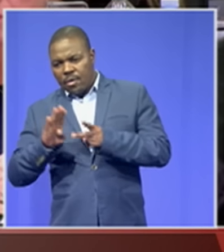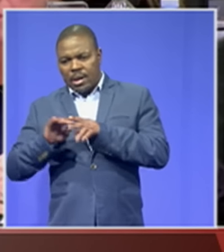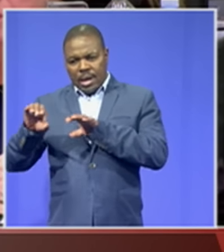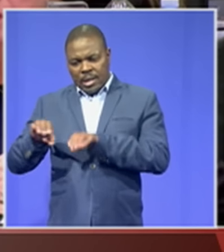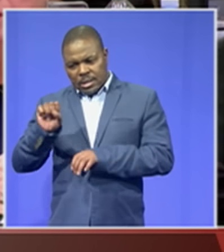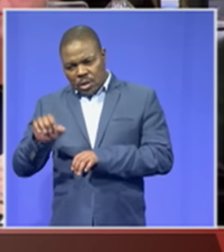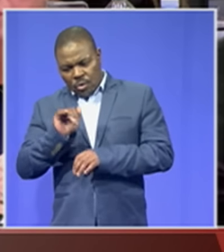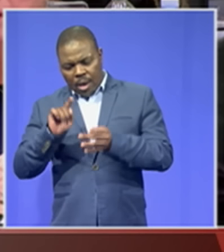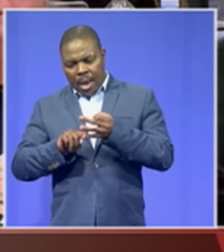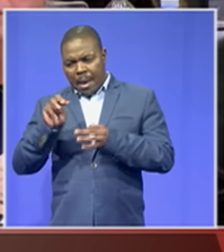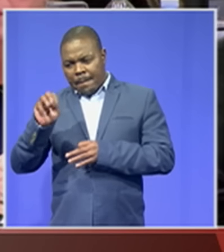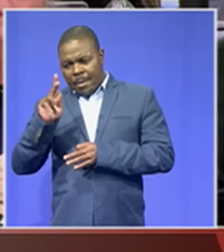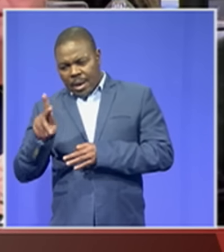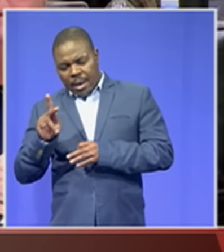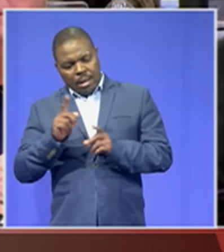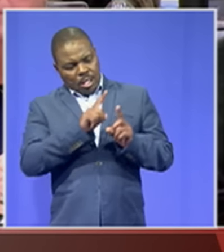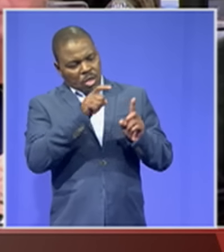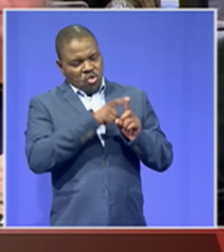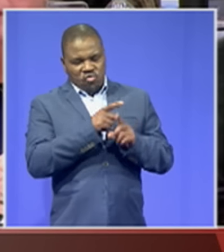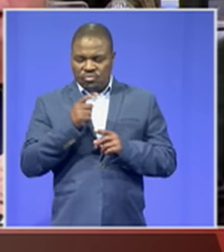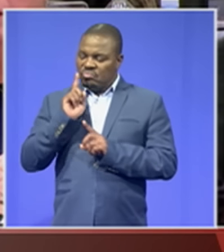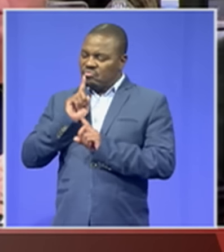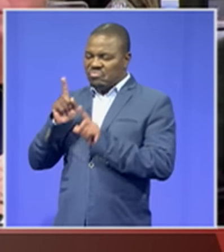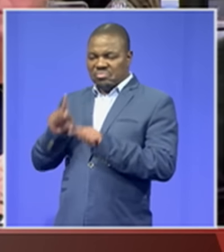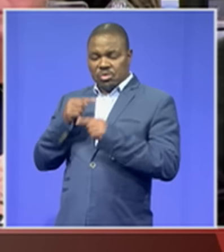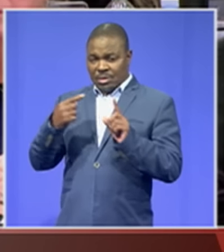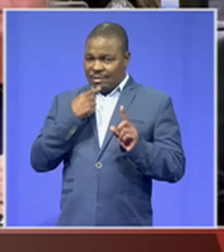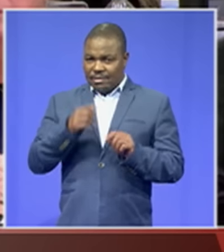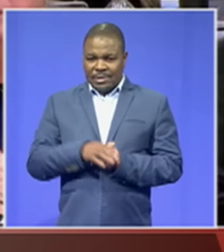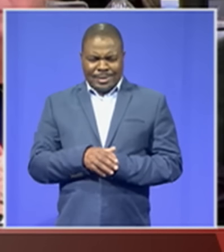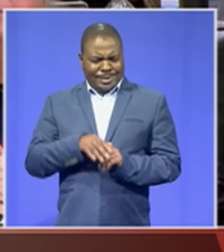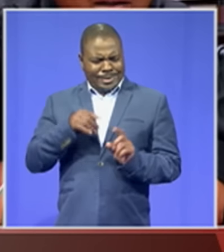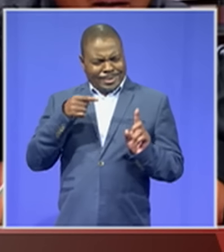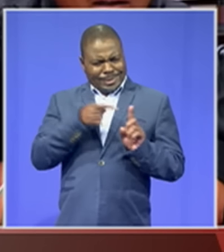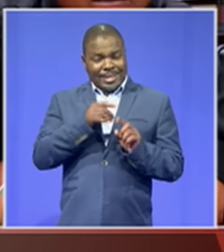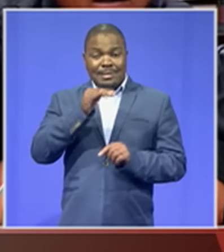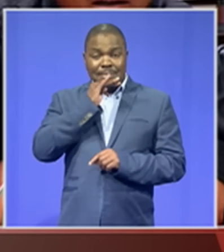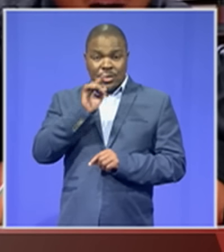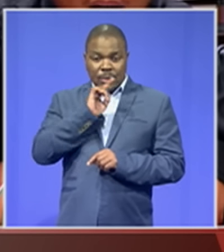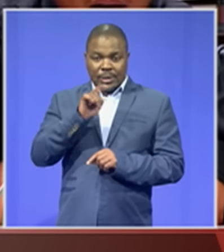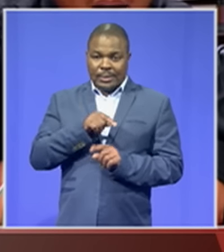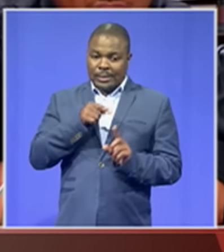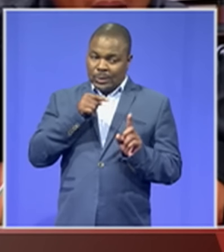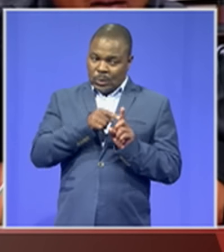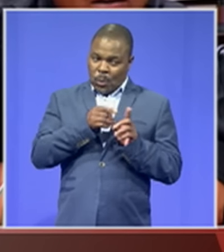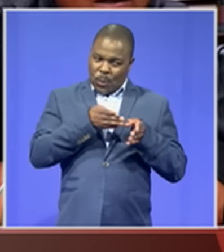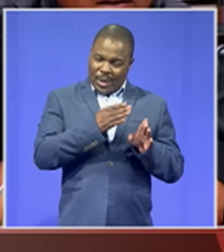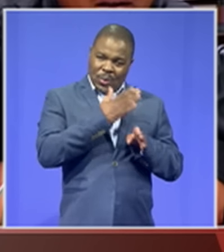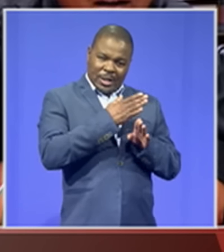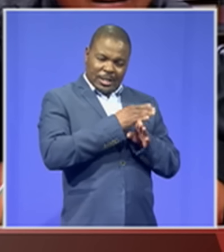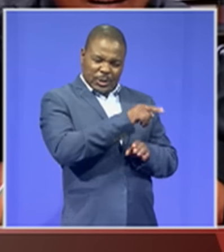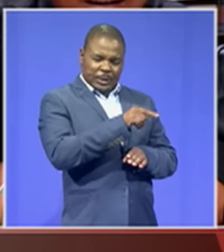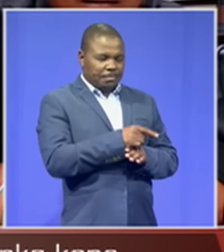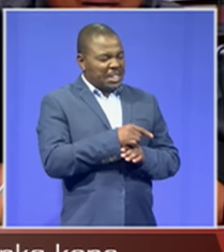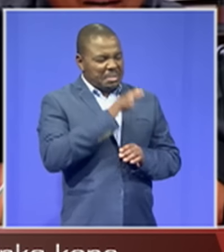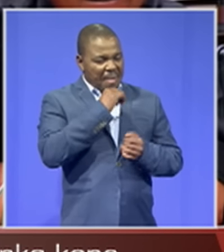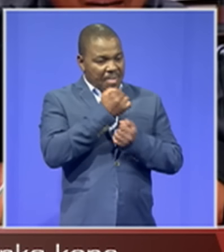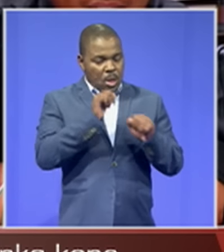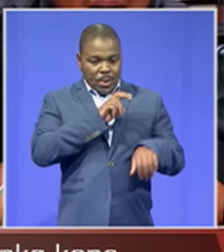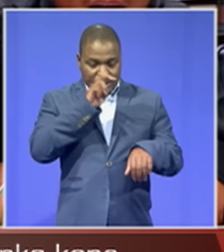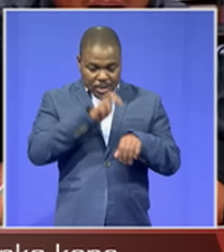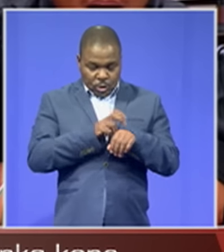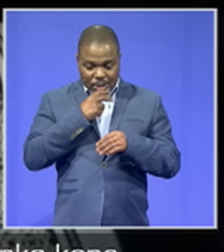the MK Party. The fact that he's choosing those specific parties and leaving others out also shows to us whose interests he operates in. So we're going to have to deal with that challenge as